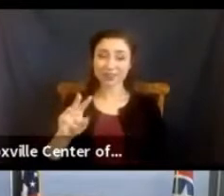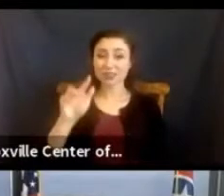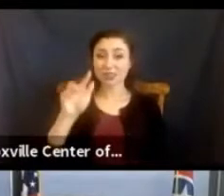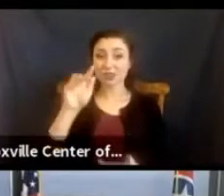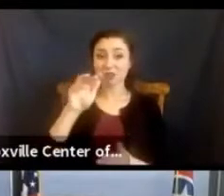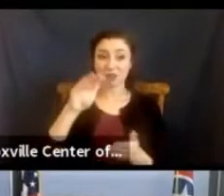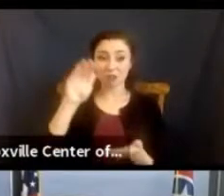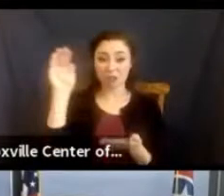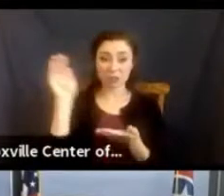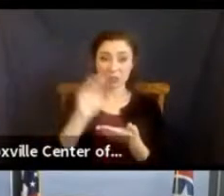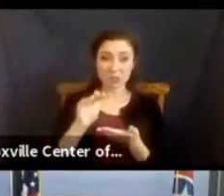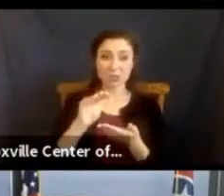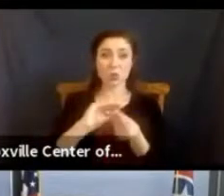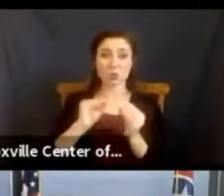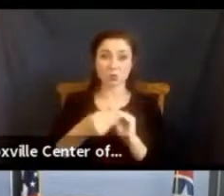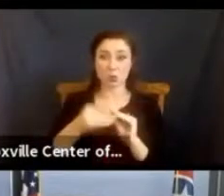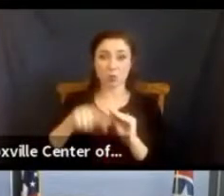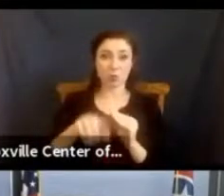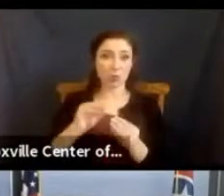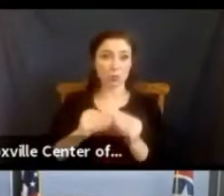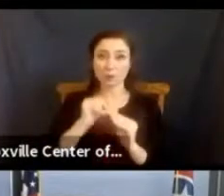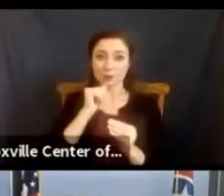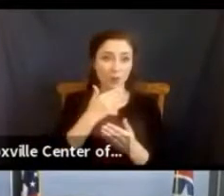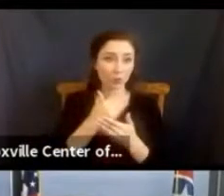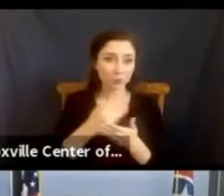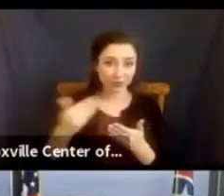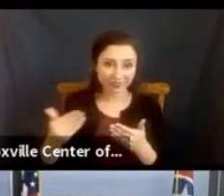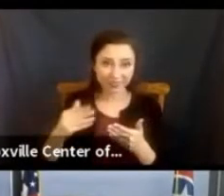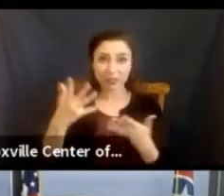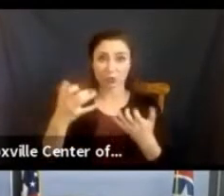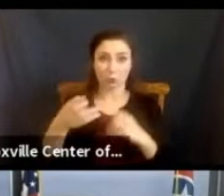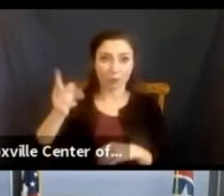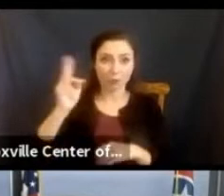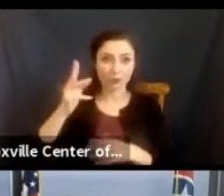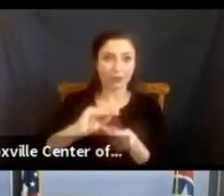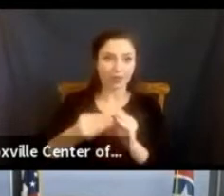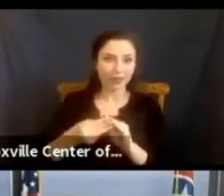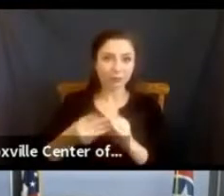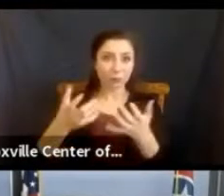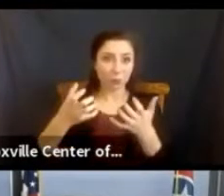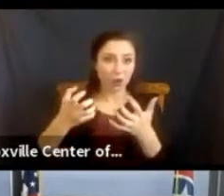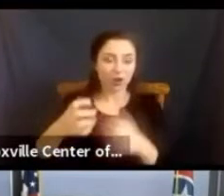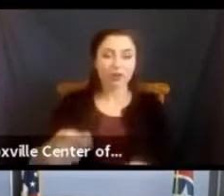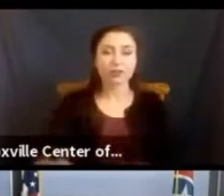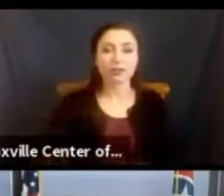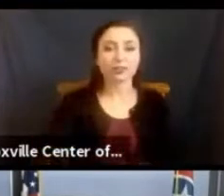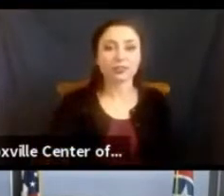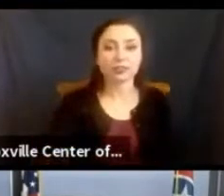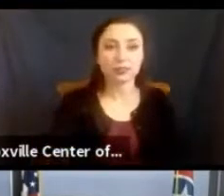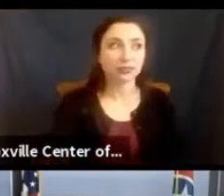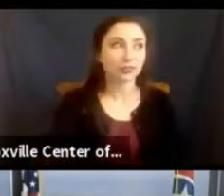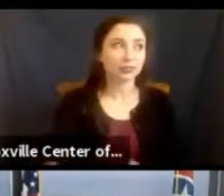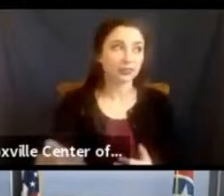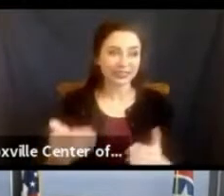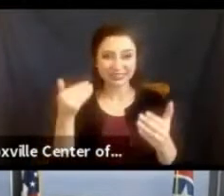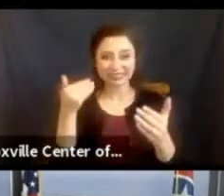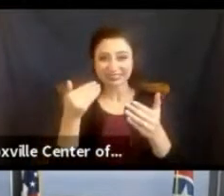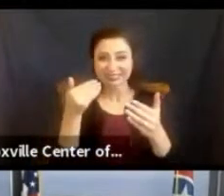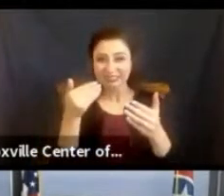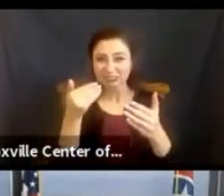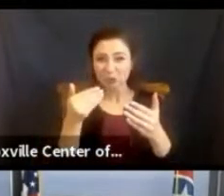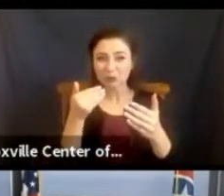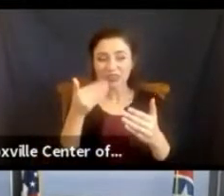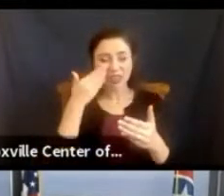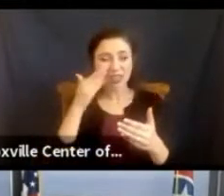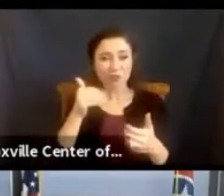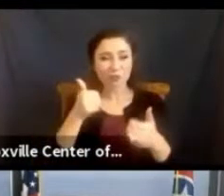thing. That compares to the next closest is, and I don't know which